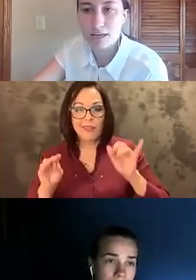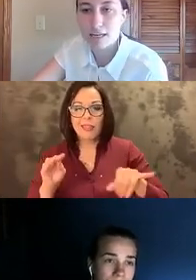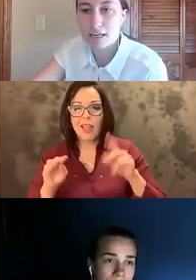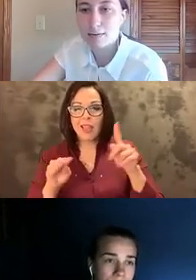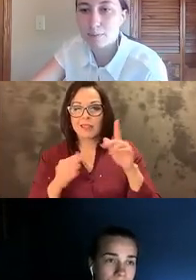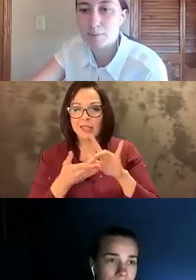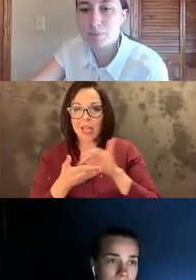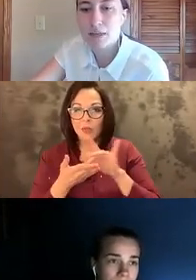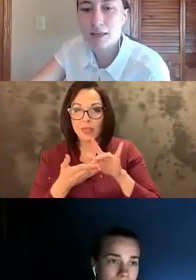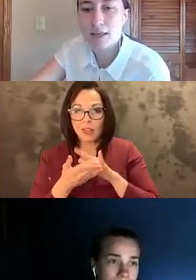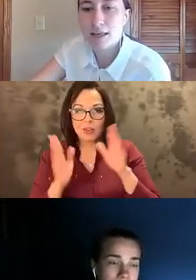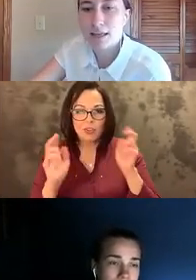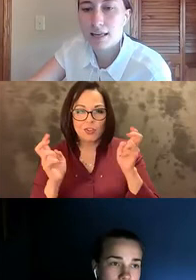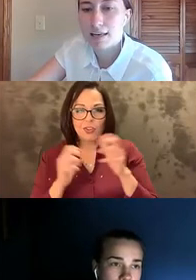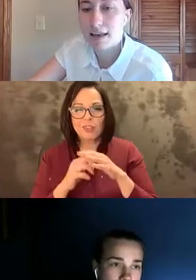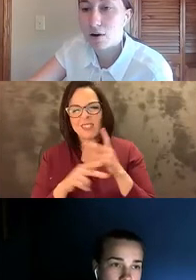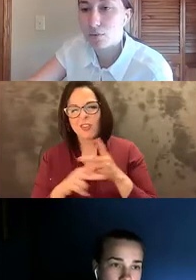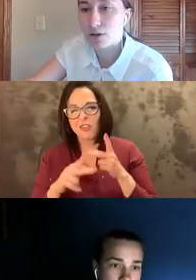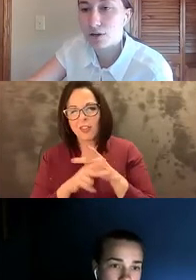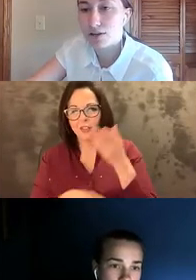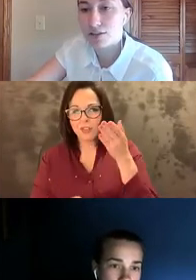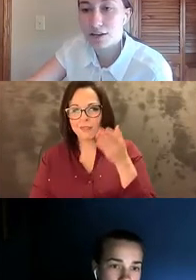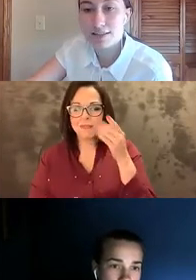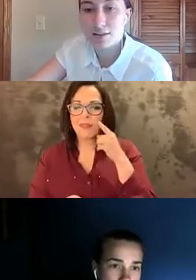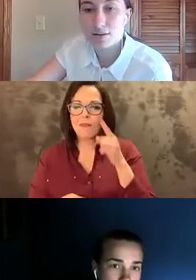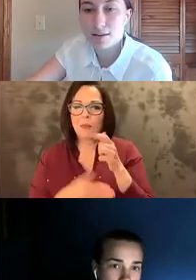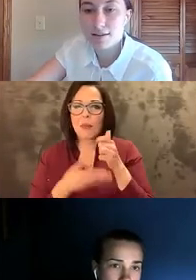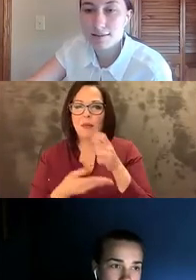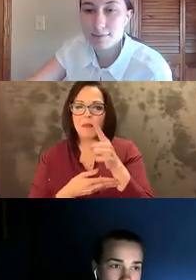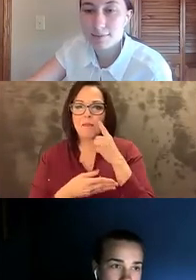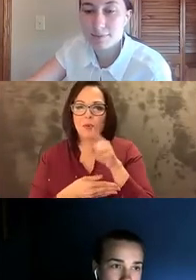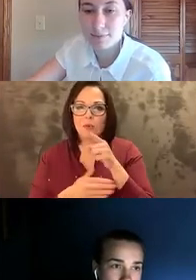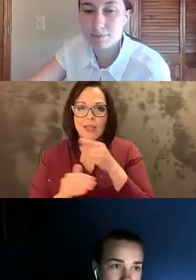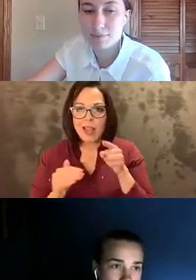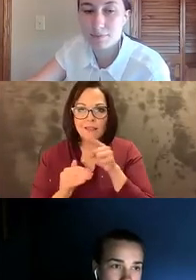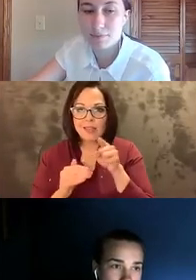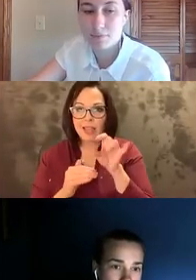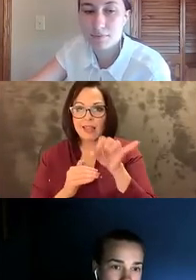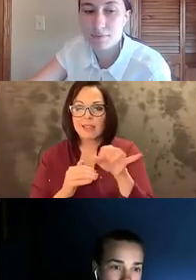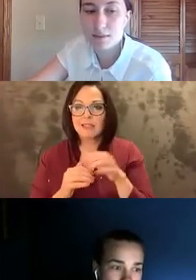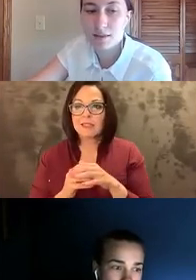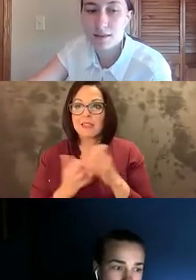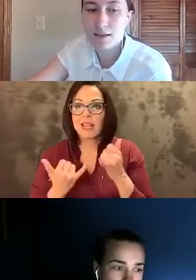helpful navigating it. Now we're just going to download this.